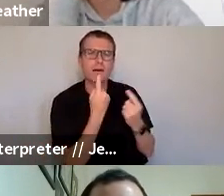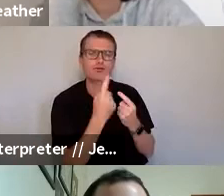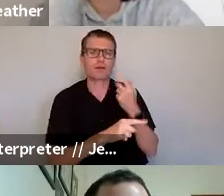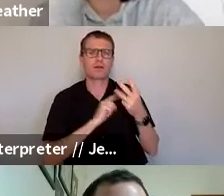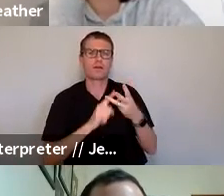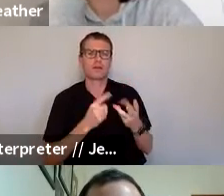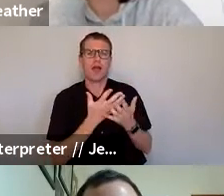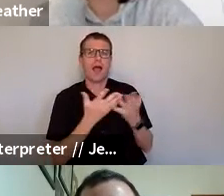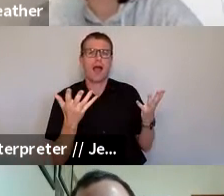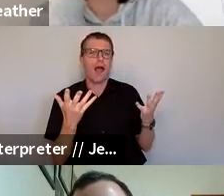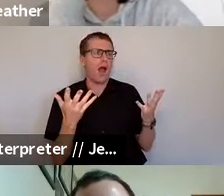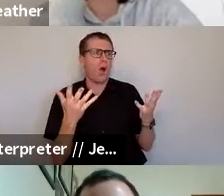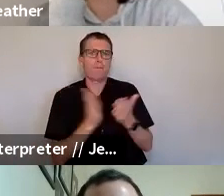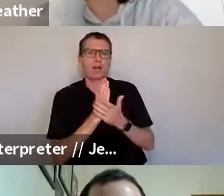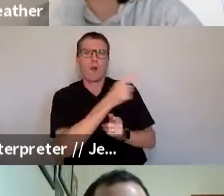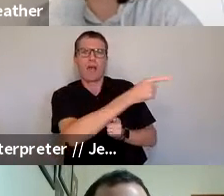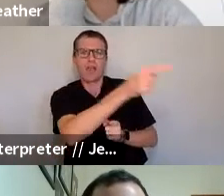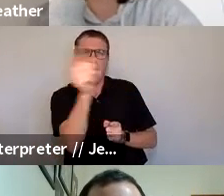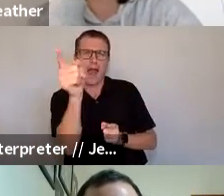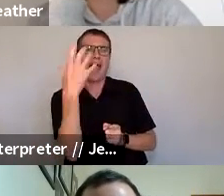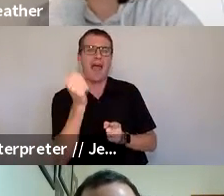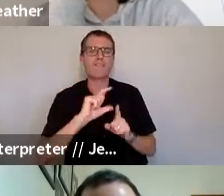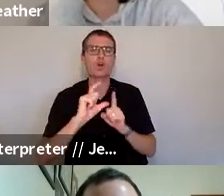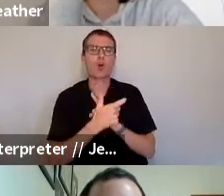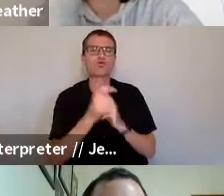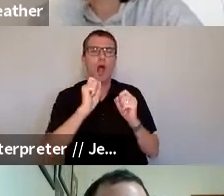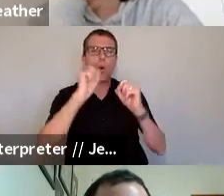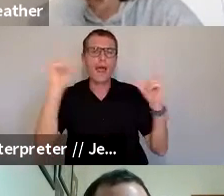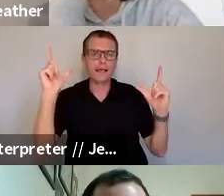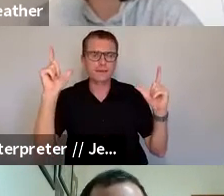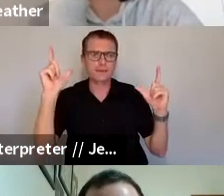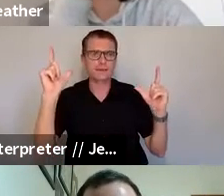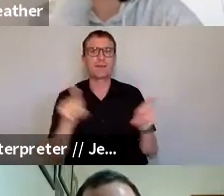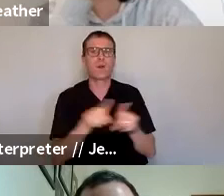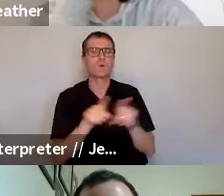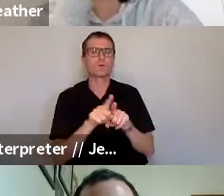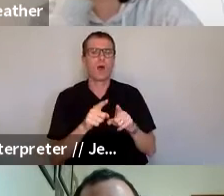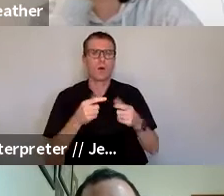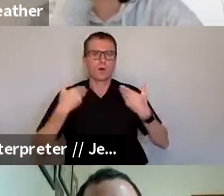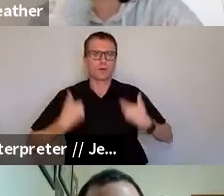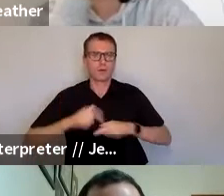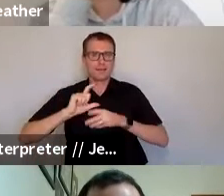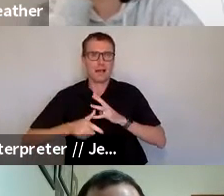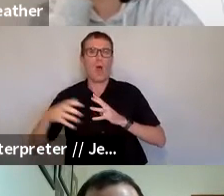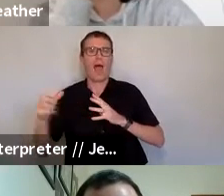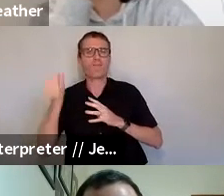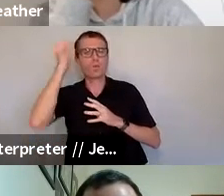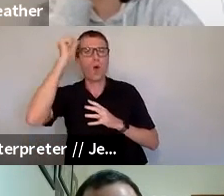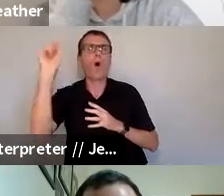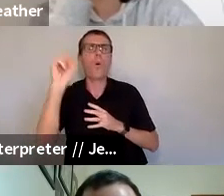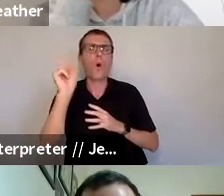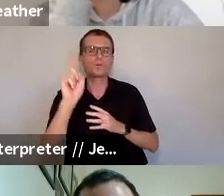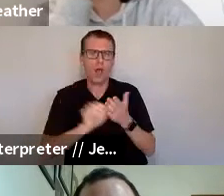all those unspoken cues around what's appropriate behaviour in an art space. And suddenly people have access